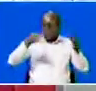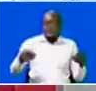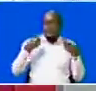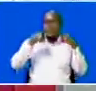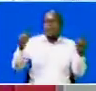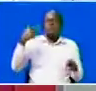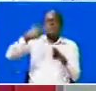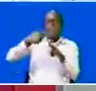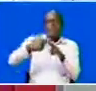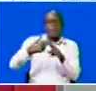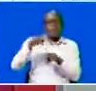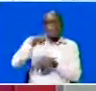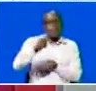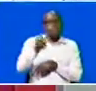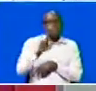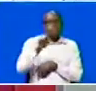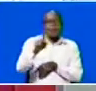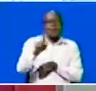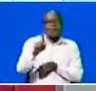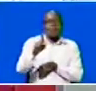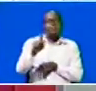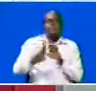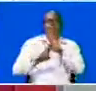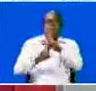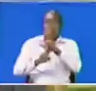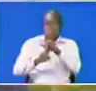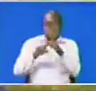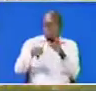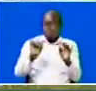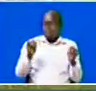wa magendo. Maknamaswa ndiye mjumbe wa taarifa hii.